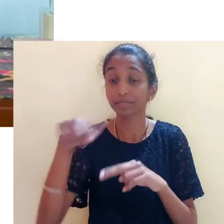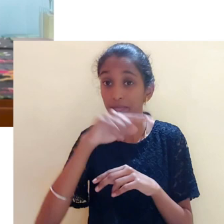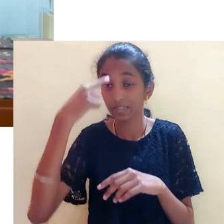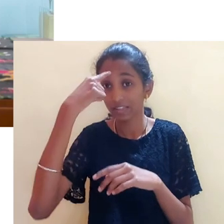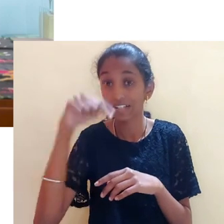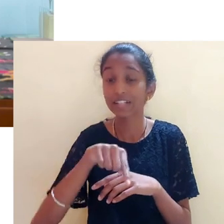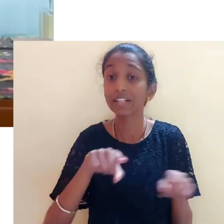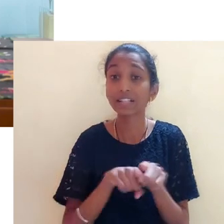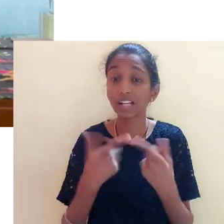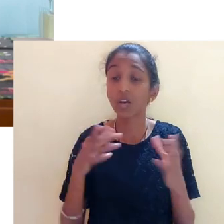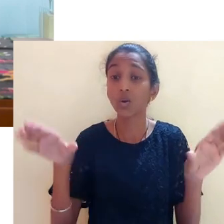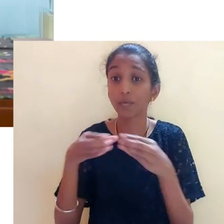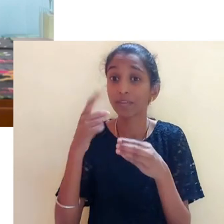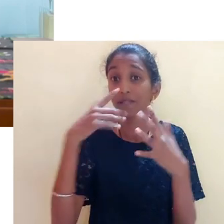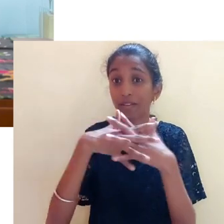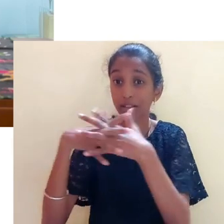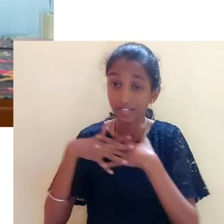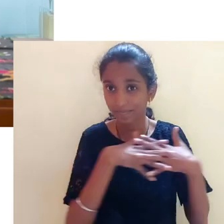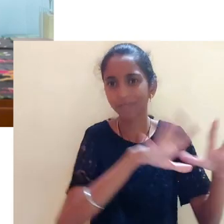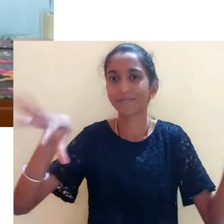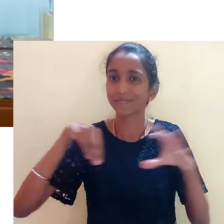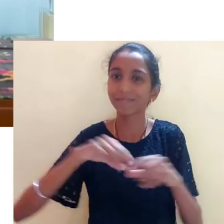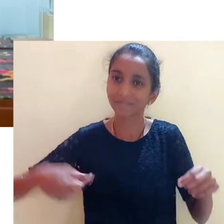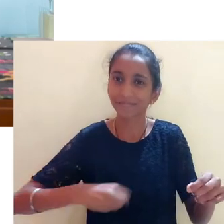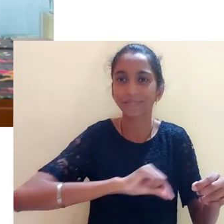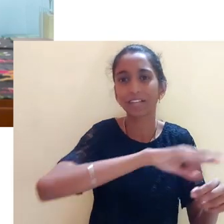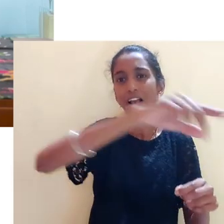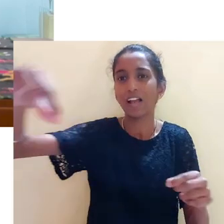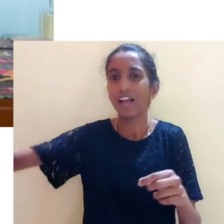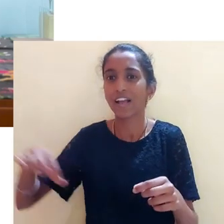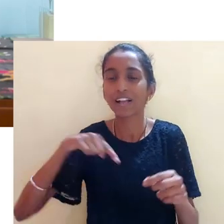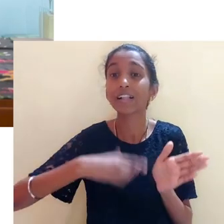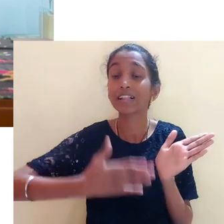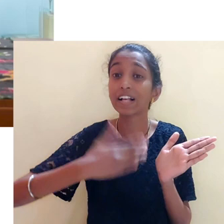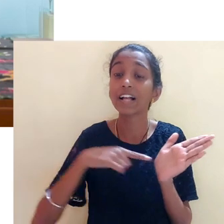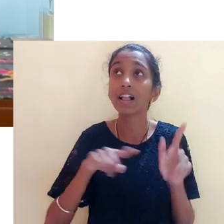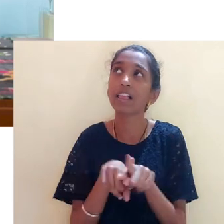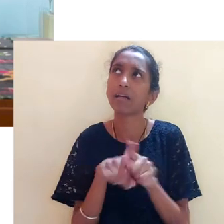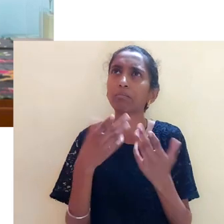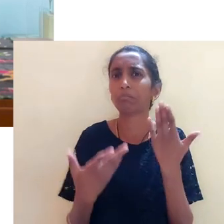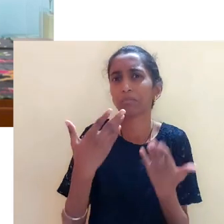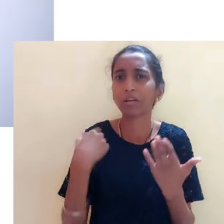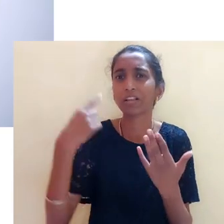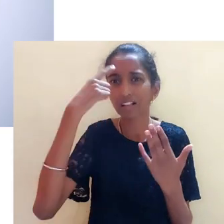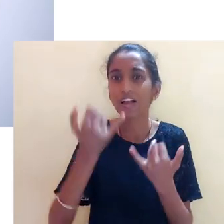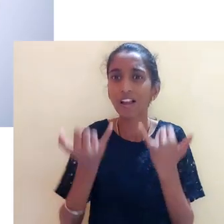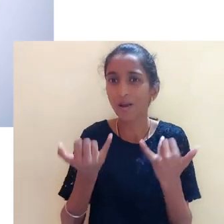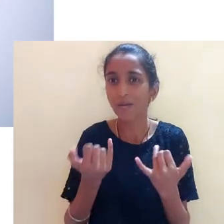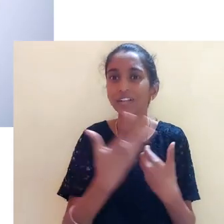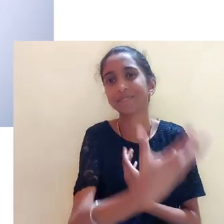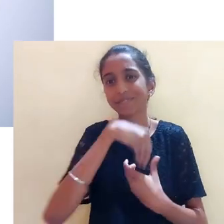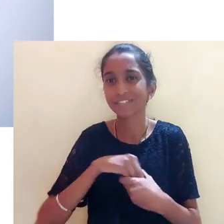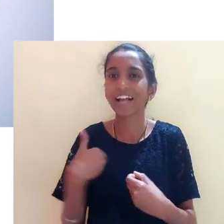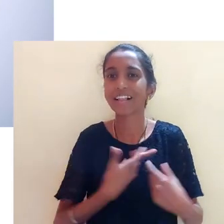you think of this as a group of women sitting and embroidering, for them the train would have been something that was now part